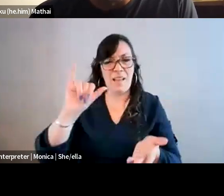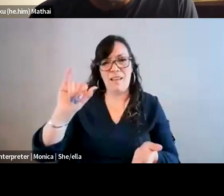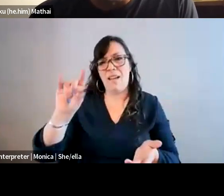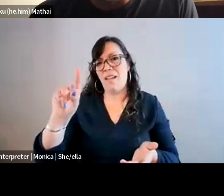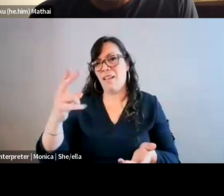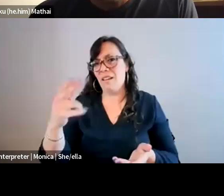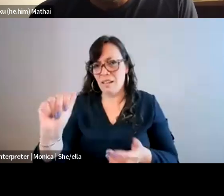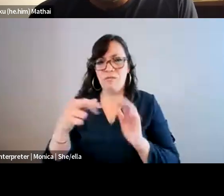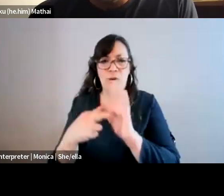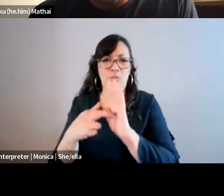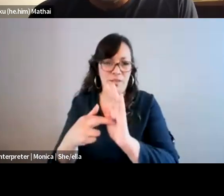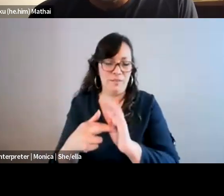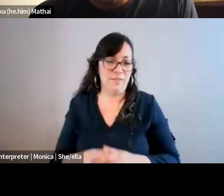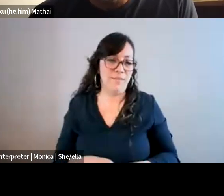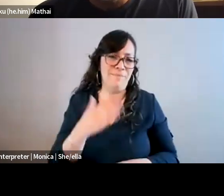Thank you.